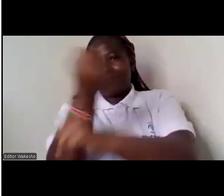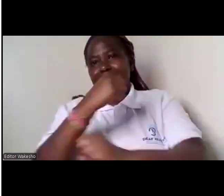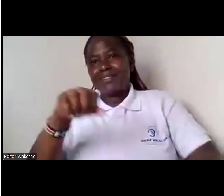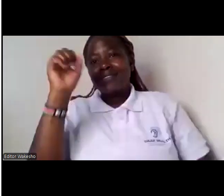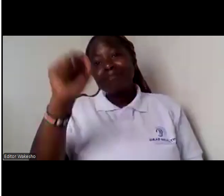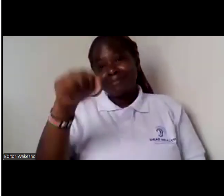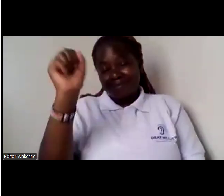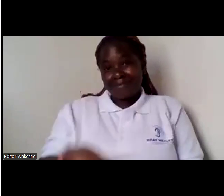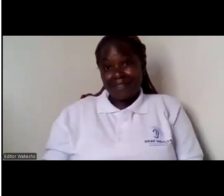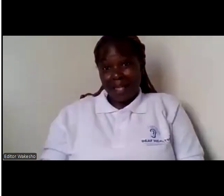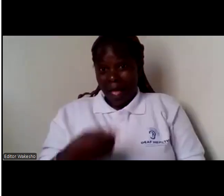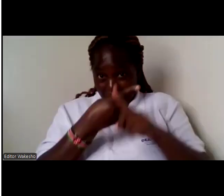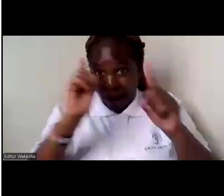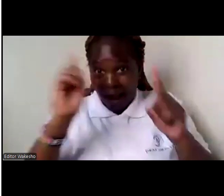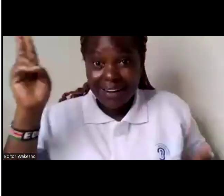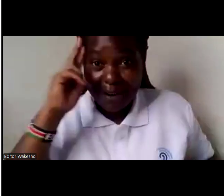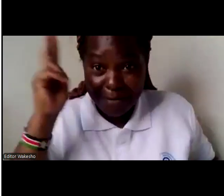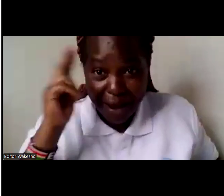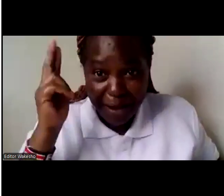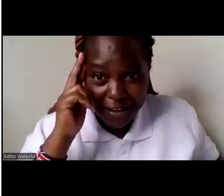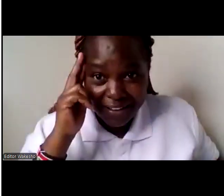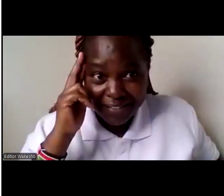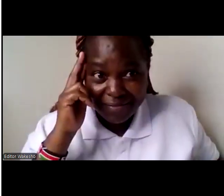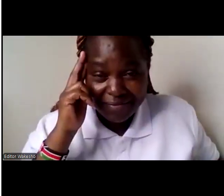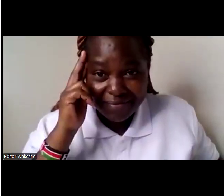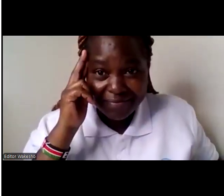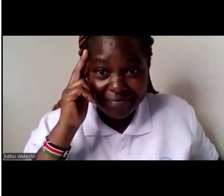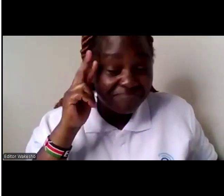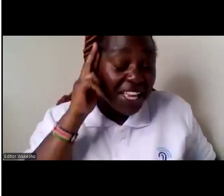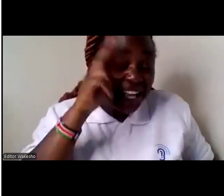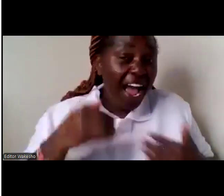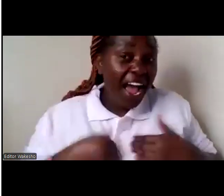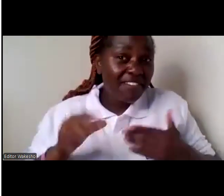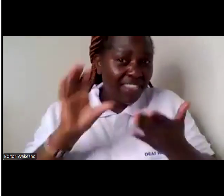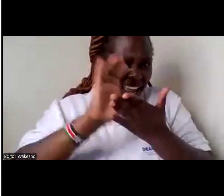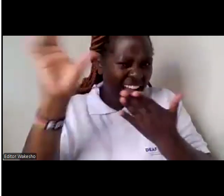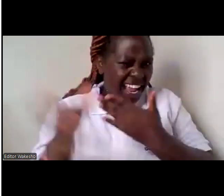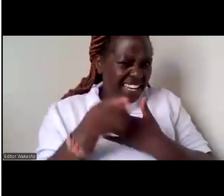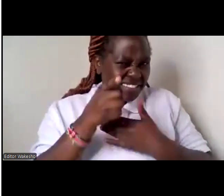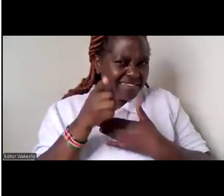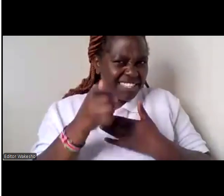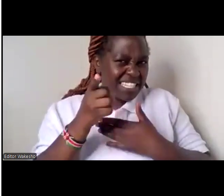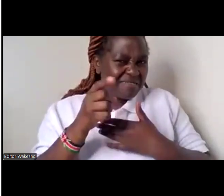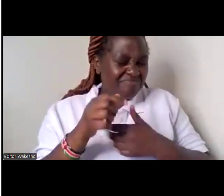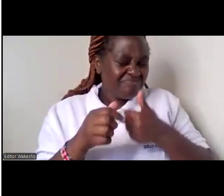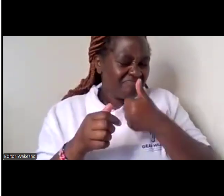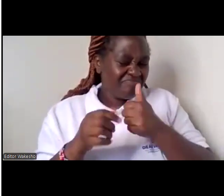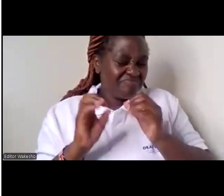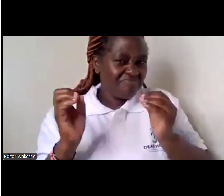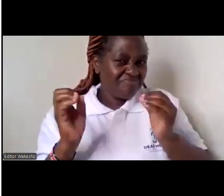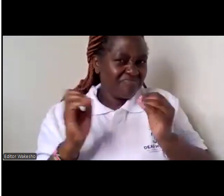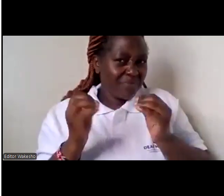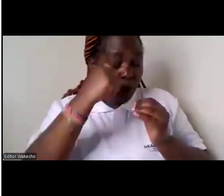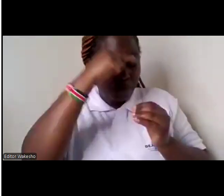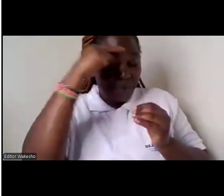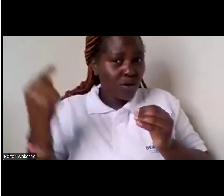But remember, I've told you, the reason why we have issues with the calendar method, not everyone's